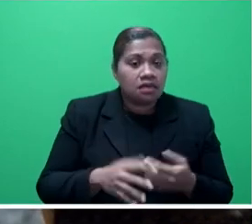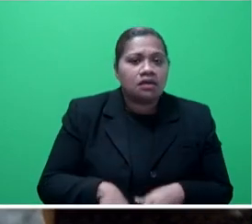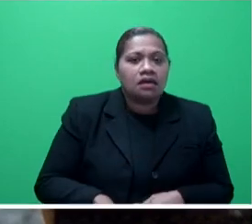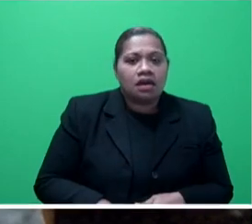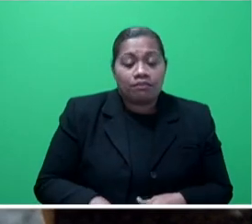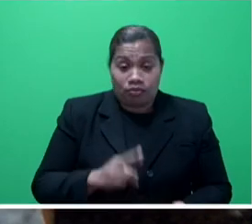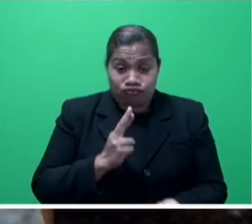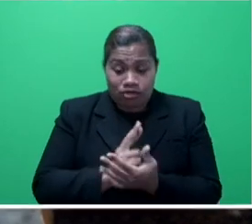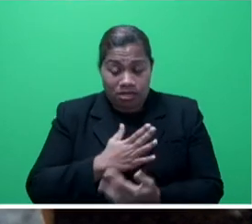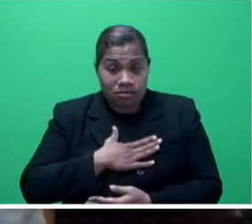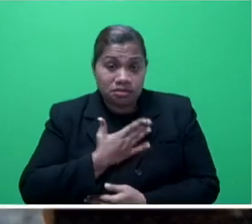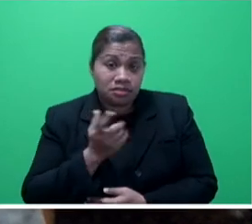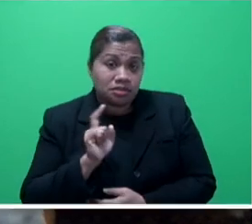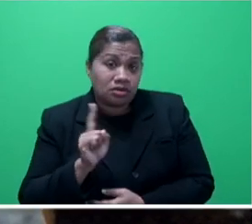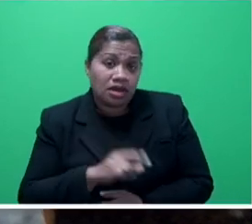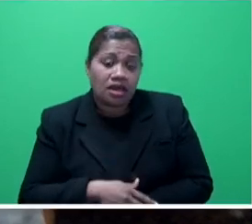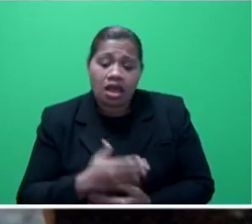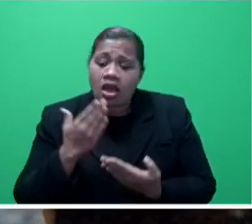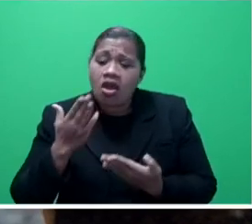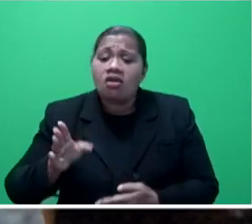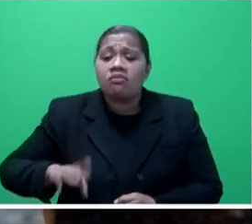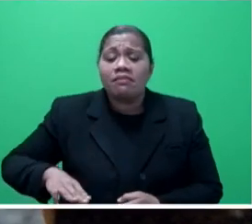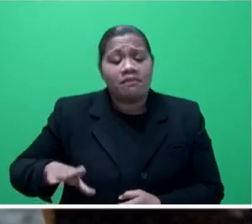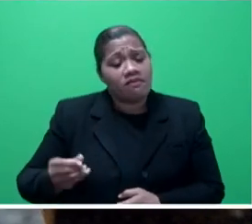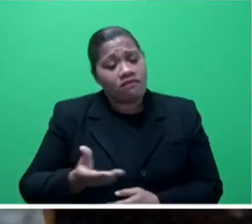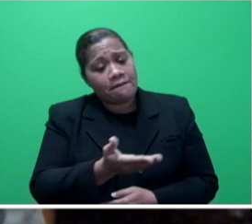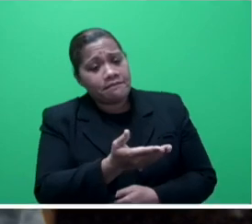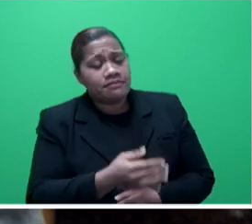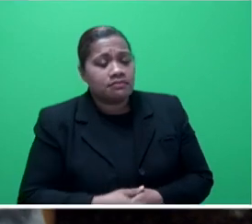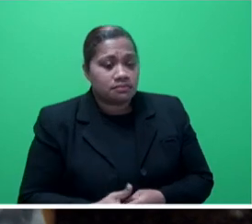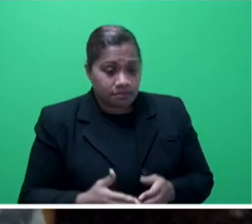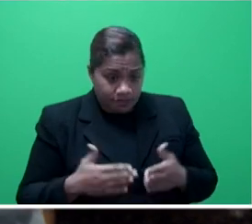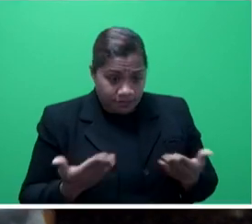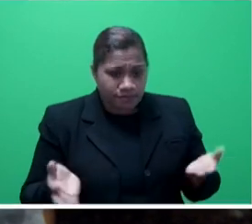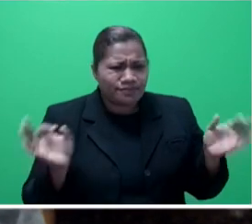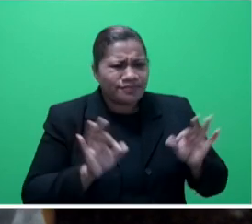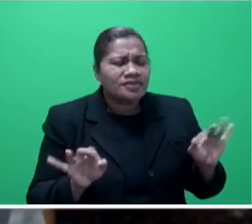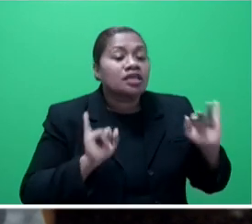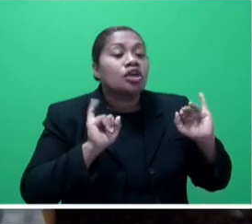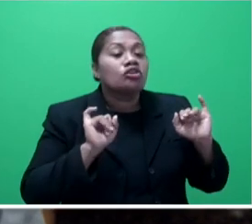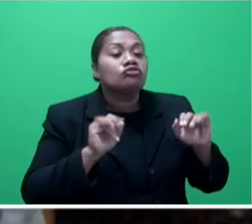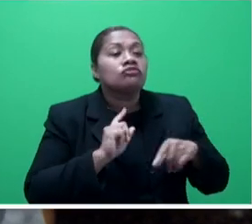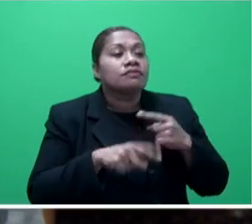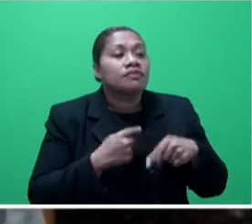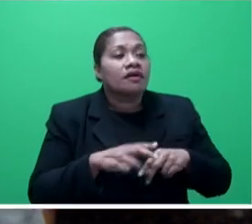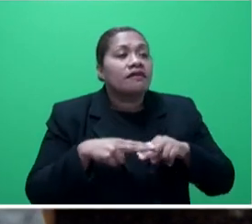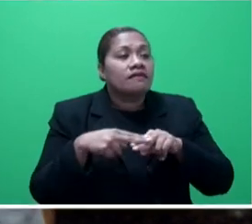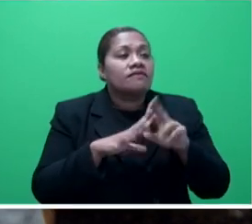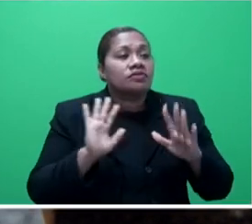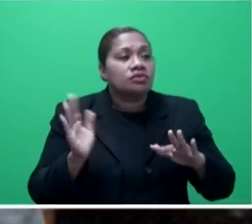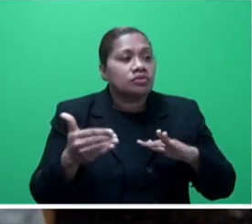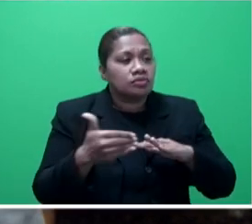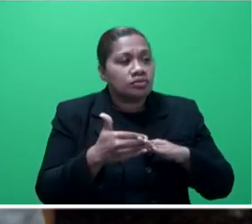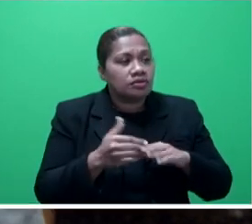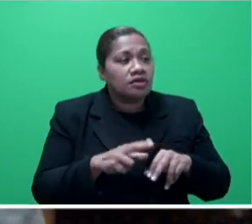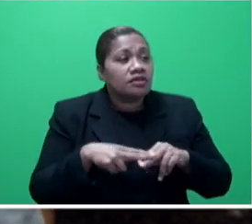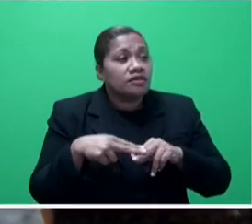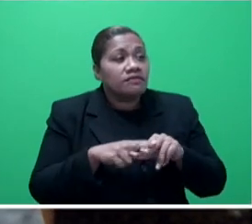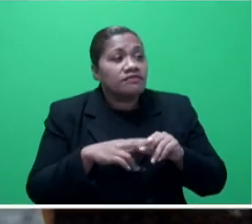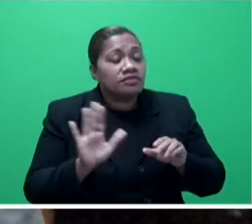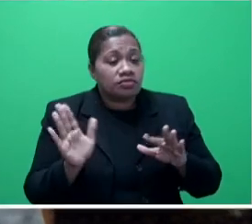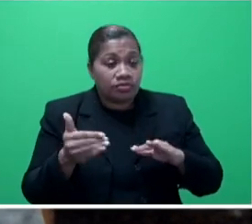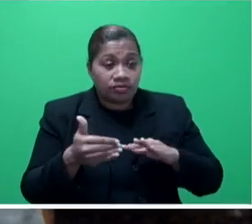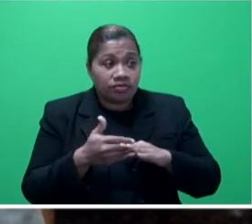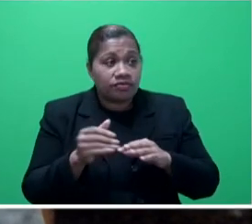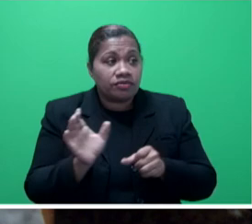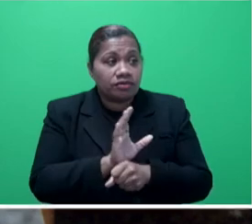interesting, the honorable members from the other side to date has never raised an issue about Fiji Ports Corporation Limited. Fiji Ports Corporation Limited